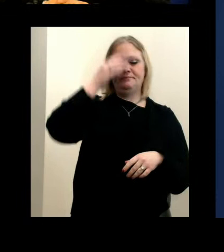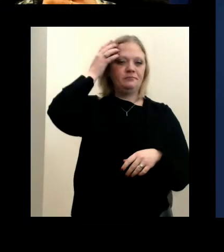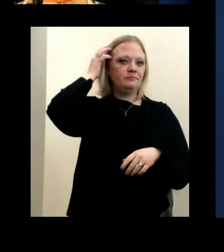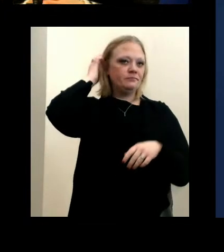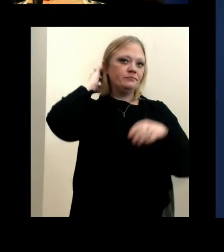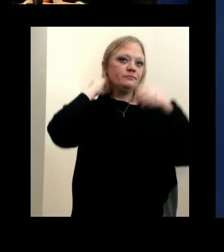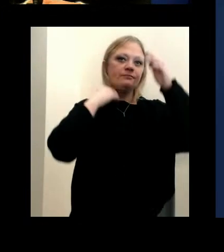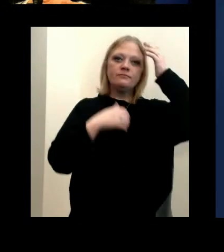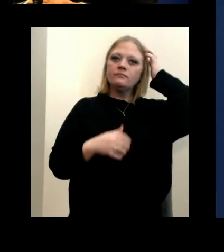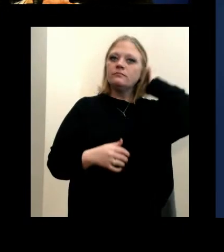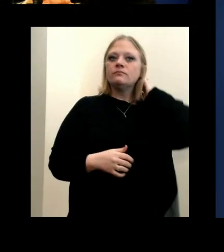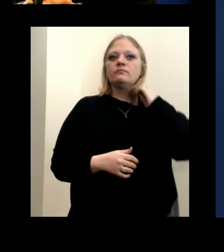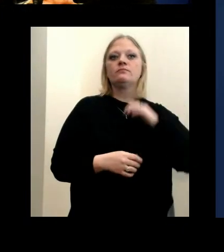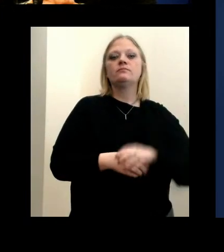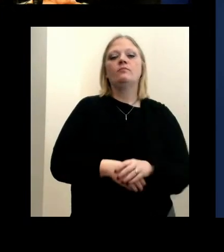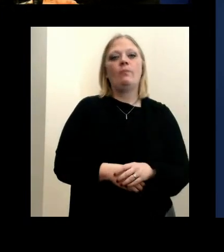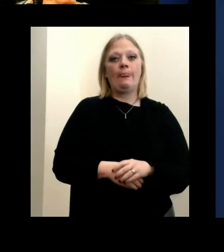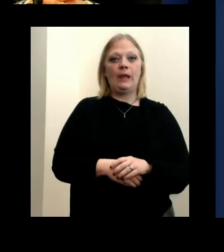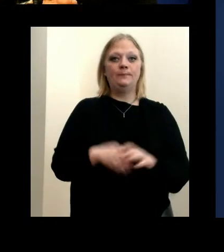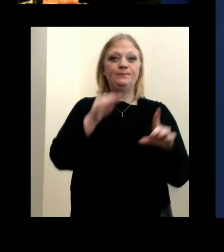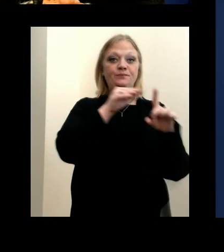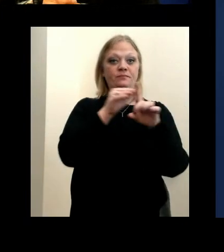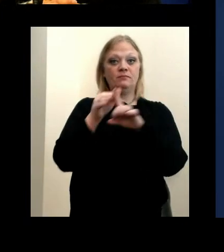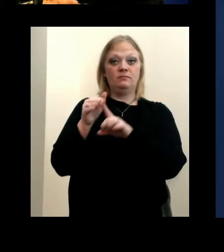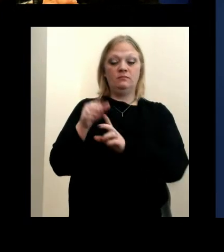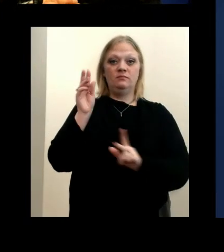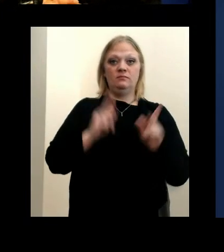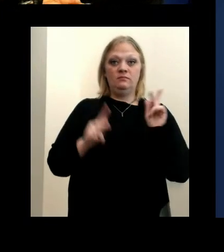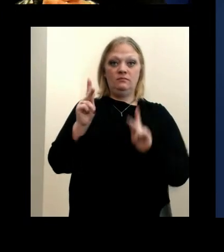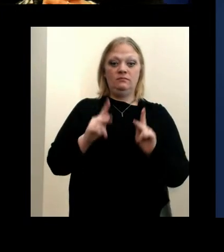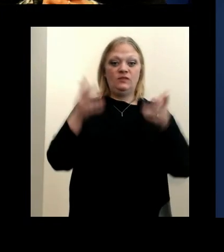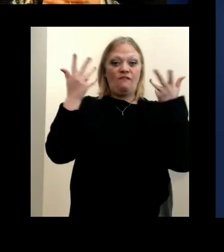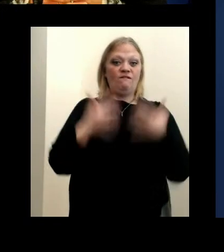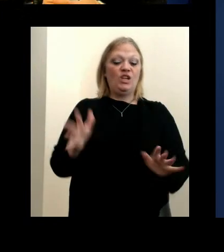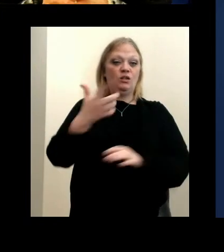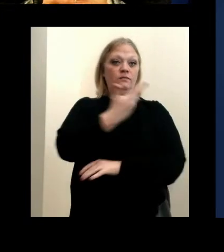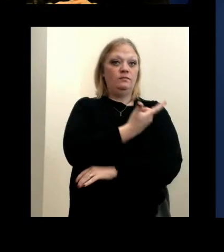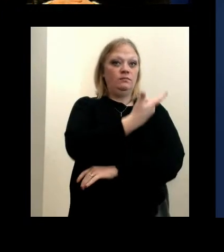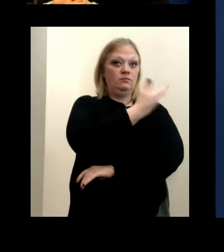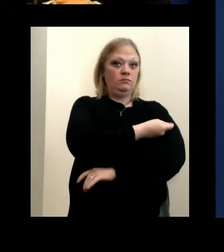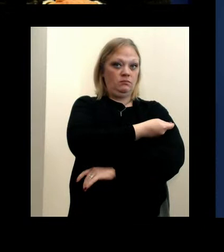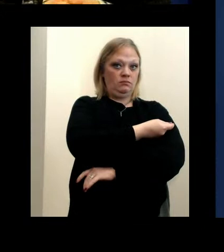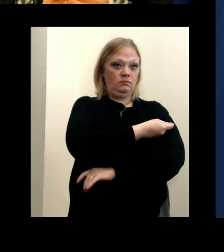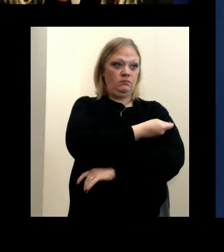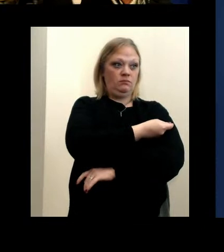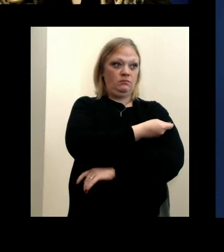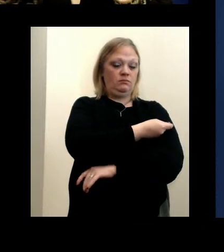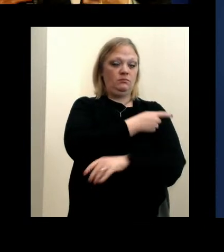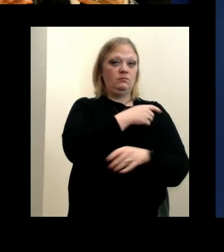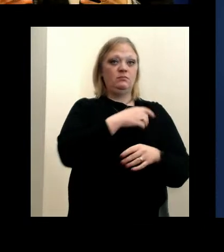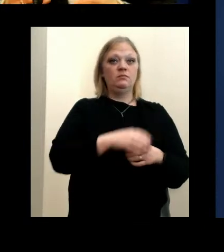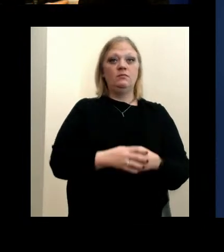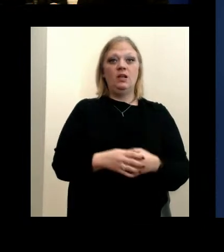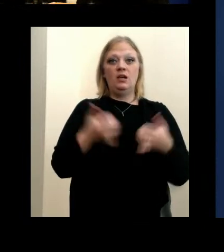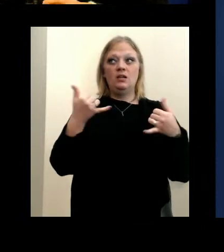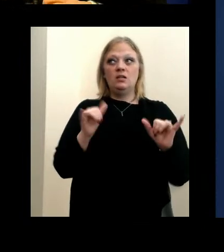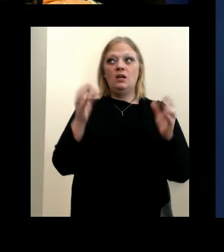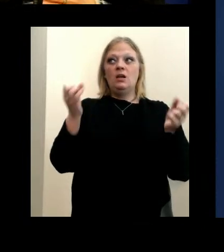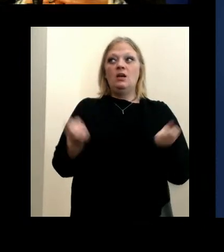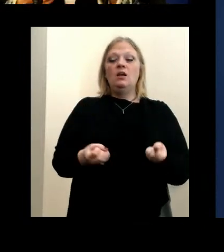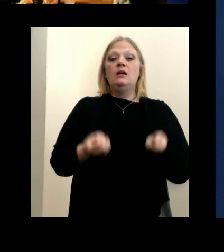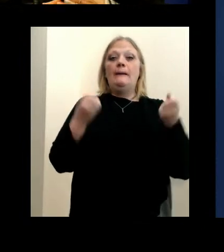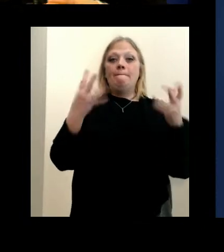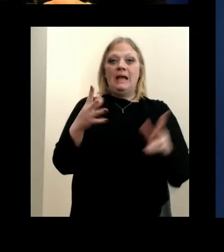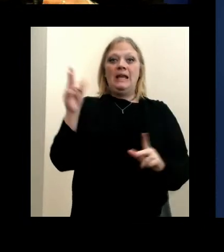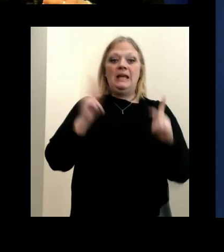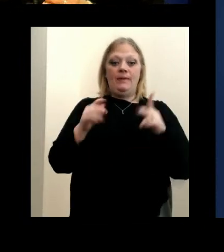So just also want to remind people that once you are vaccinated, there's still many people in Erie